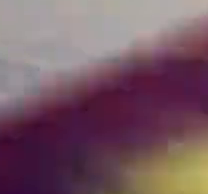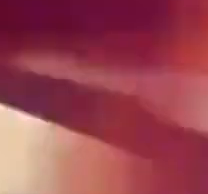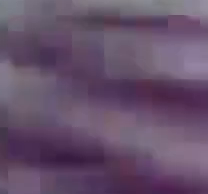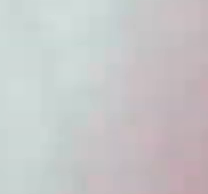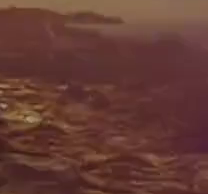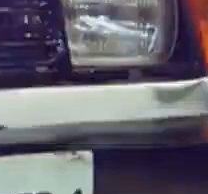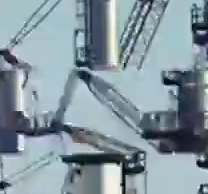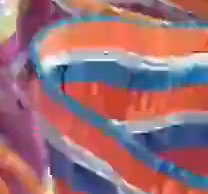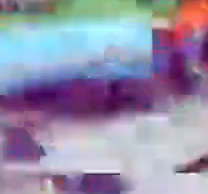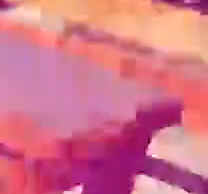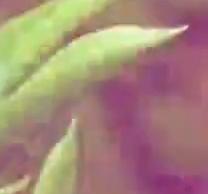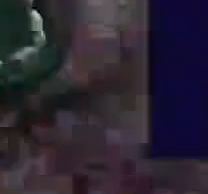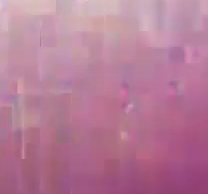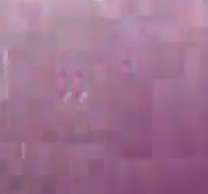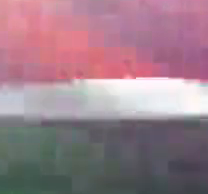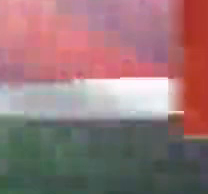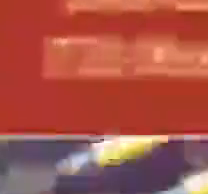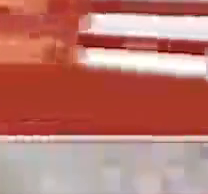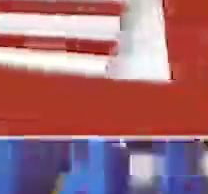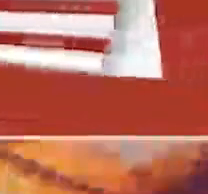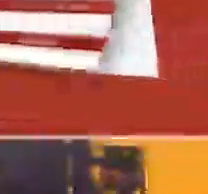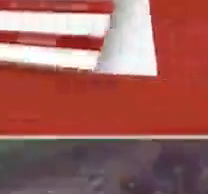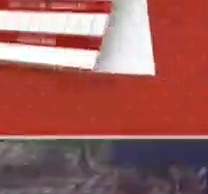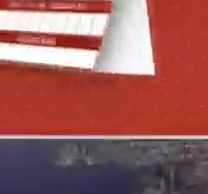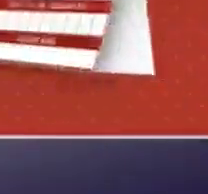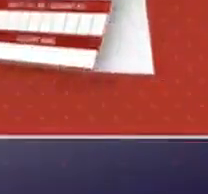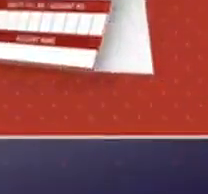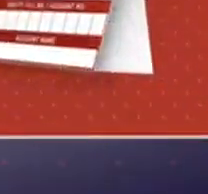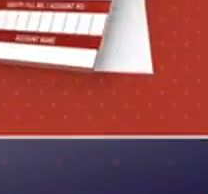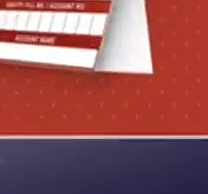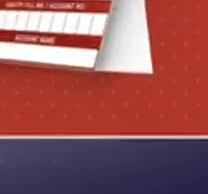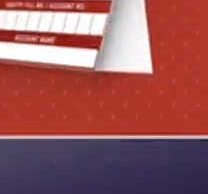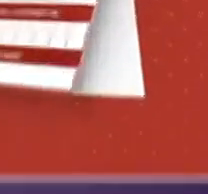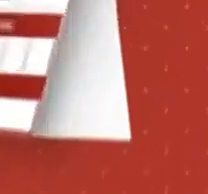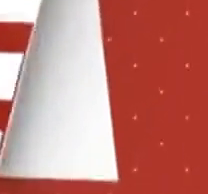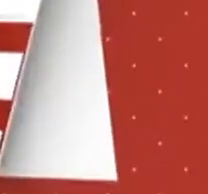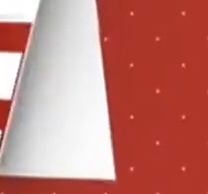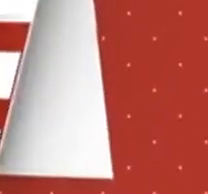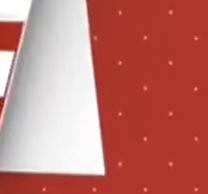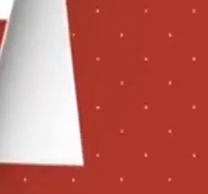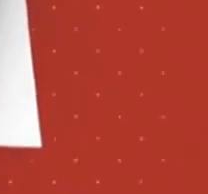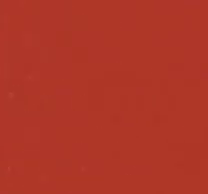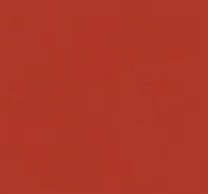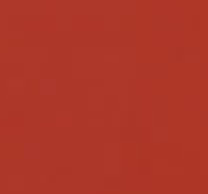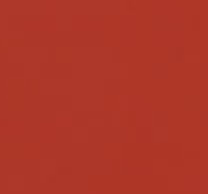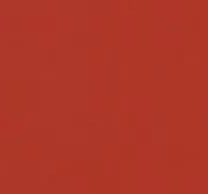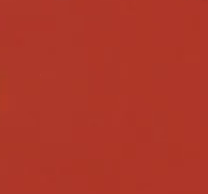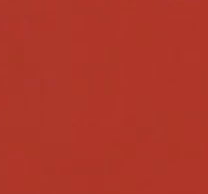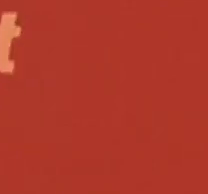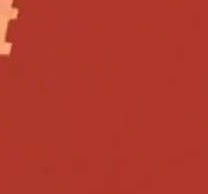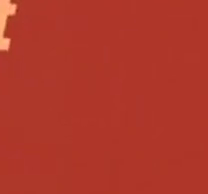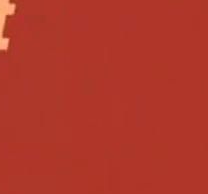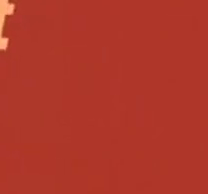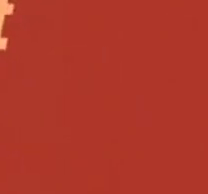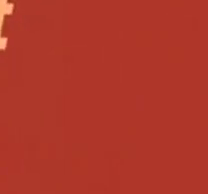Made in Kenya, brought to you by Equity. Keep your business running with one Equity Till number. With